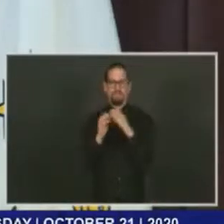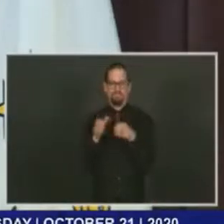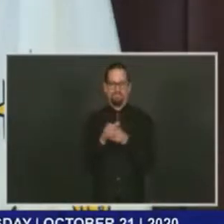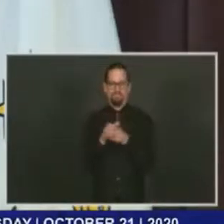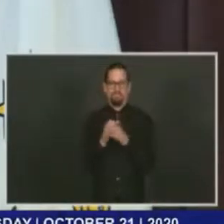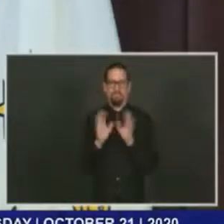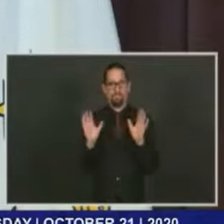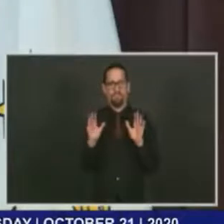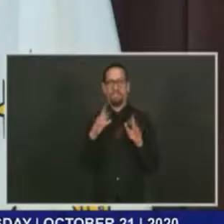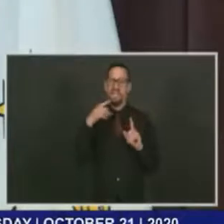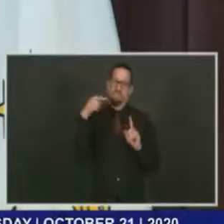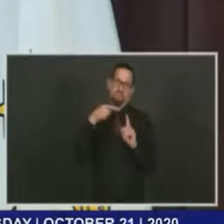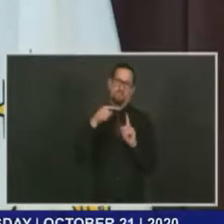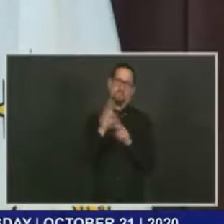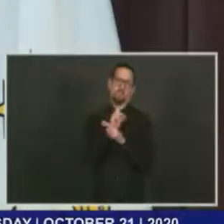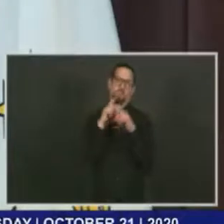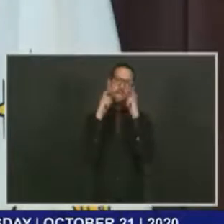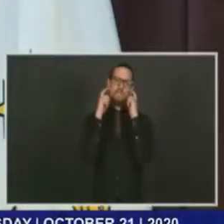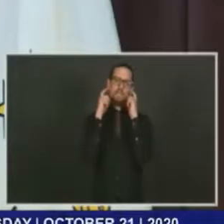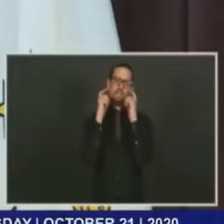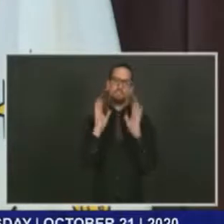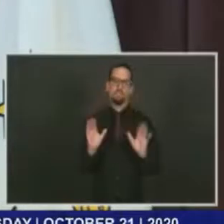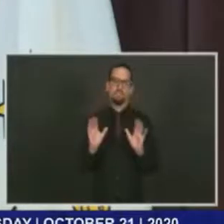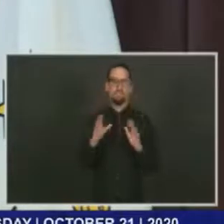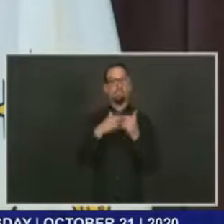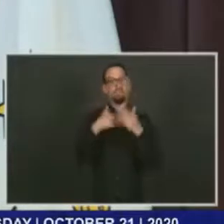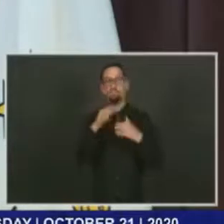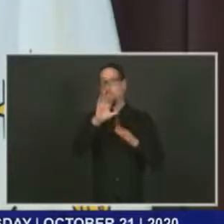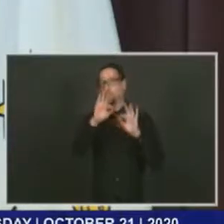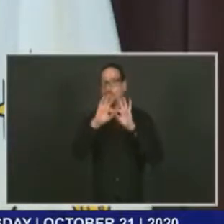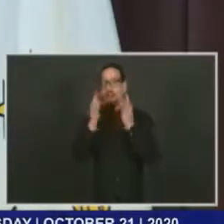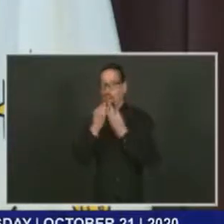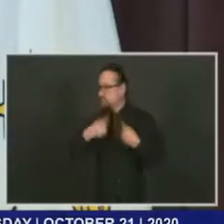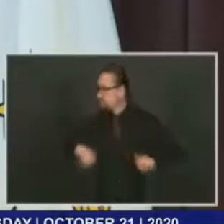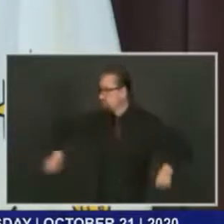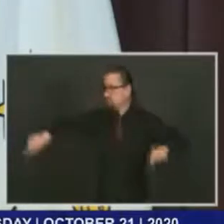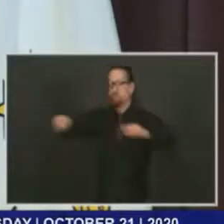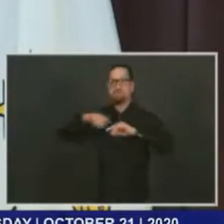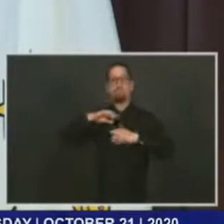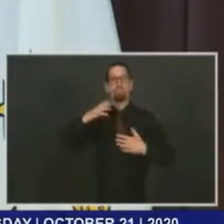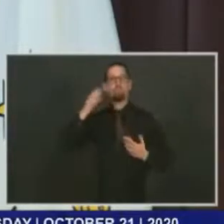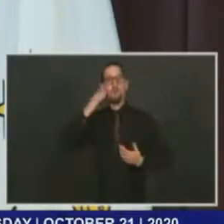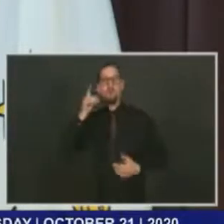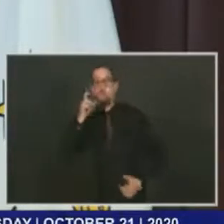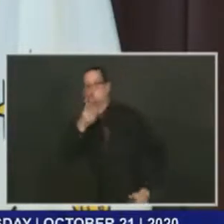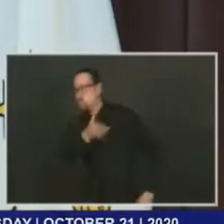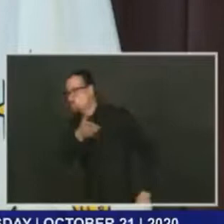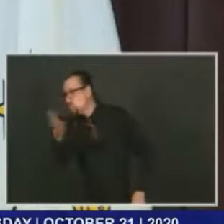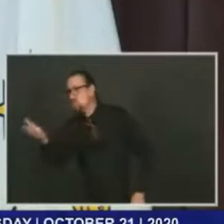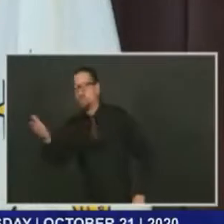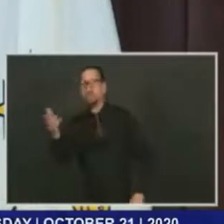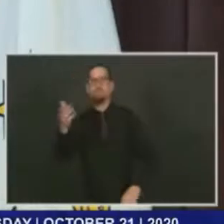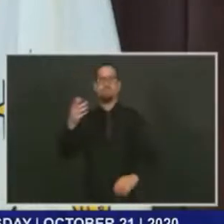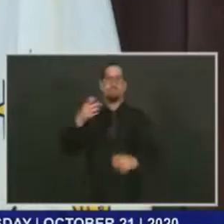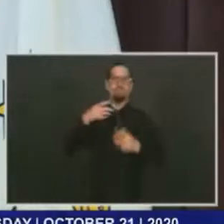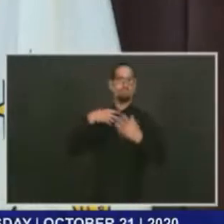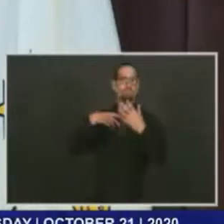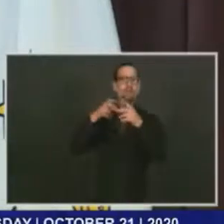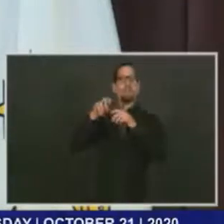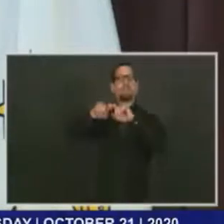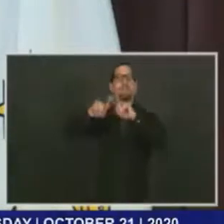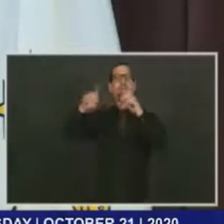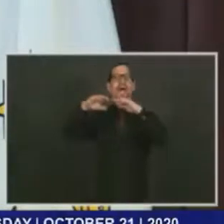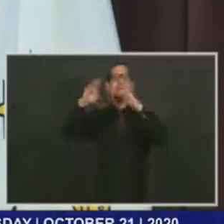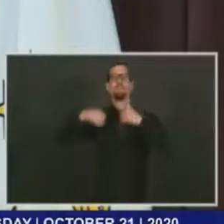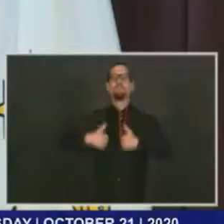you're with members of your family or people that you know that are outside of people that you live with. One other note we